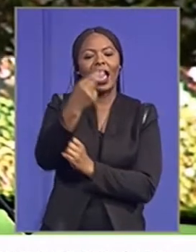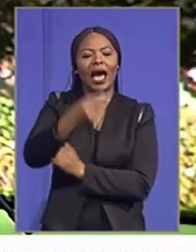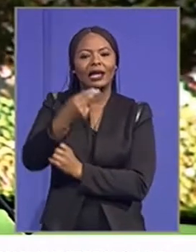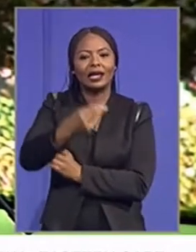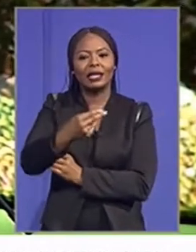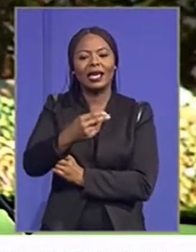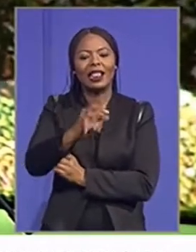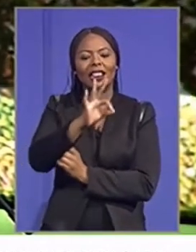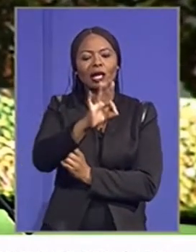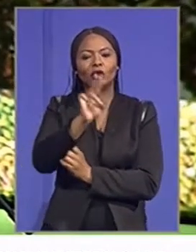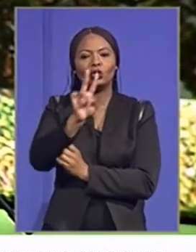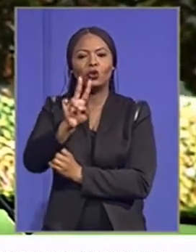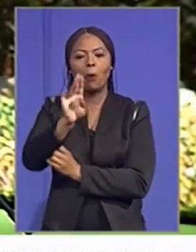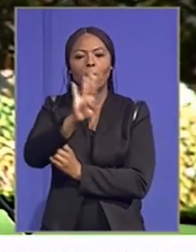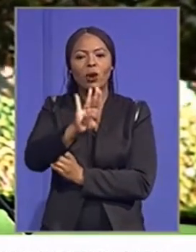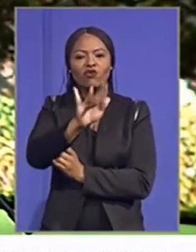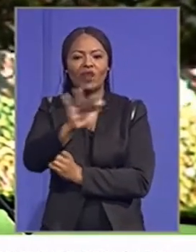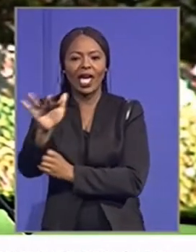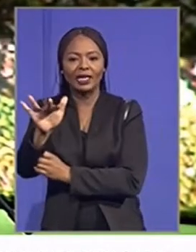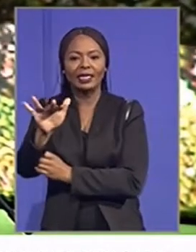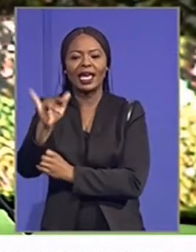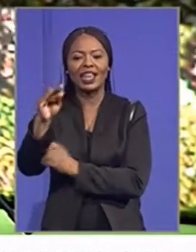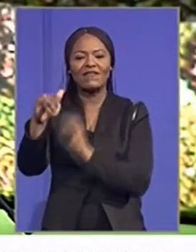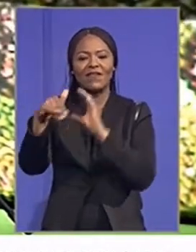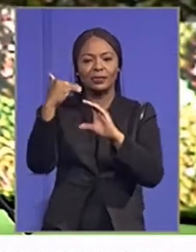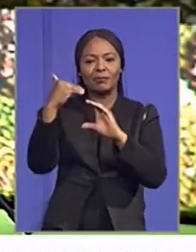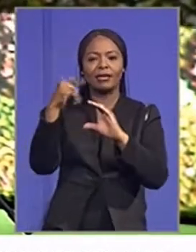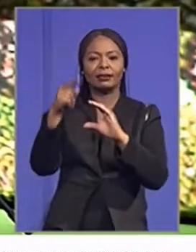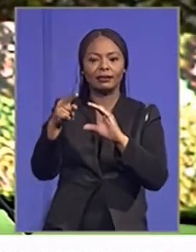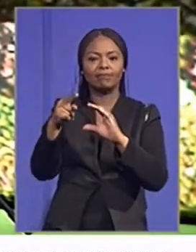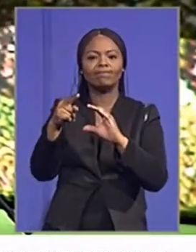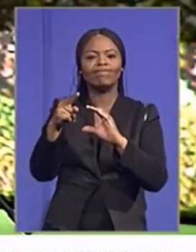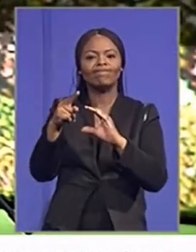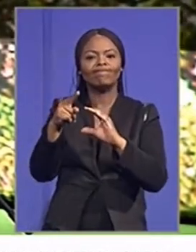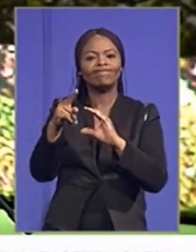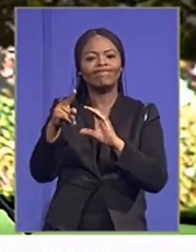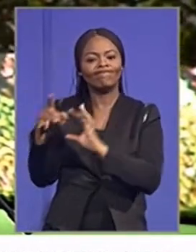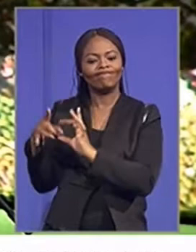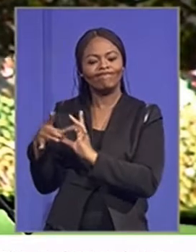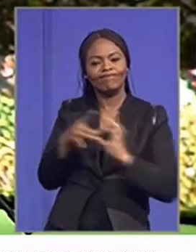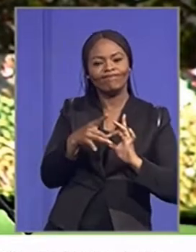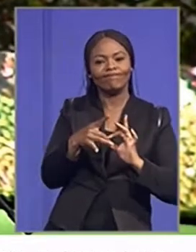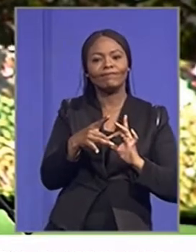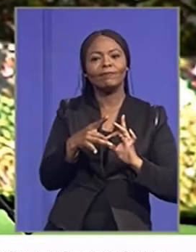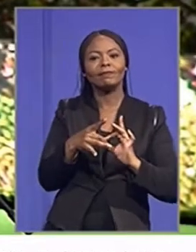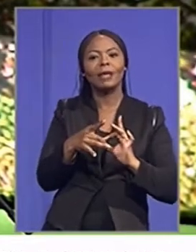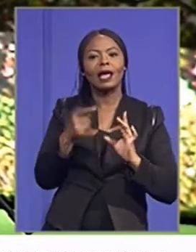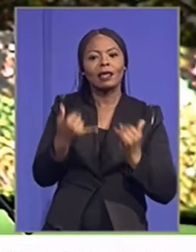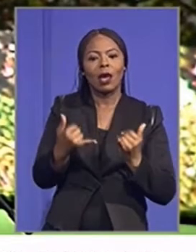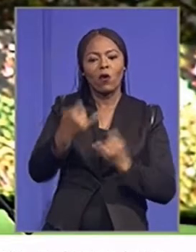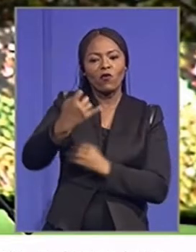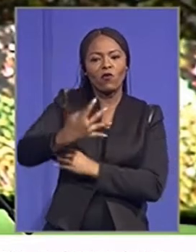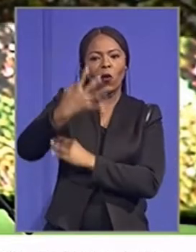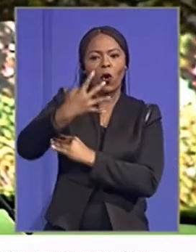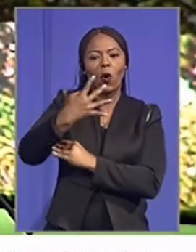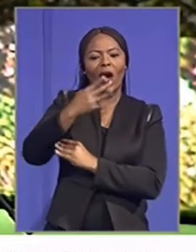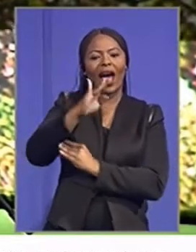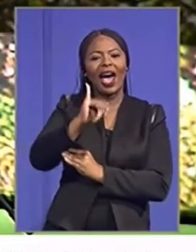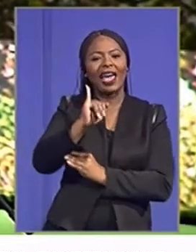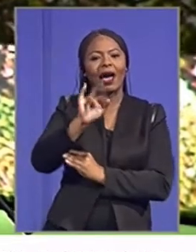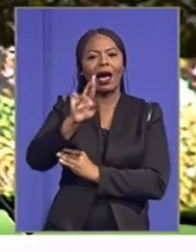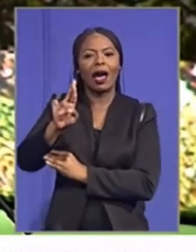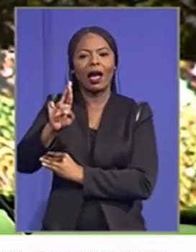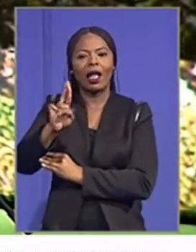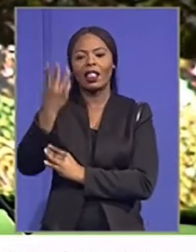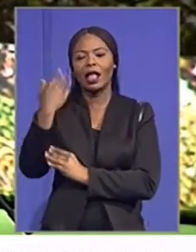332 billion rand investment pledges that were made at our 4th South African Investment Conference held